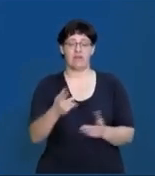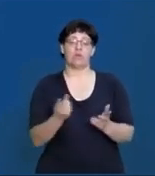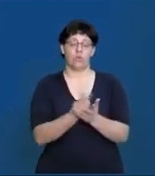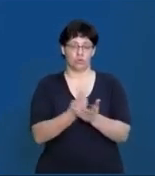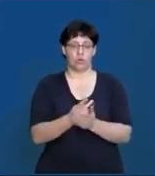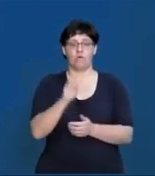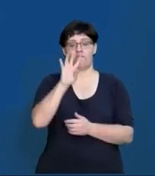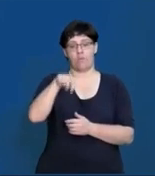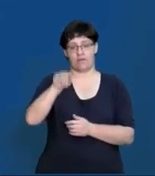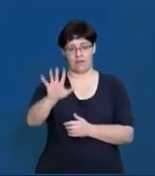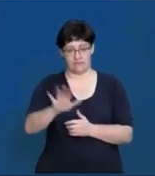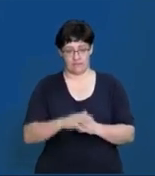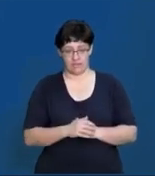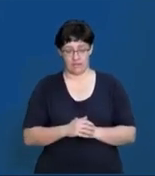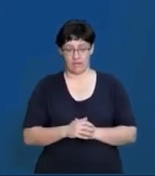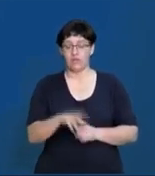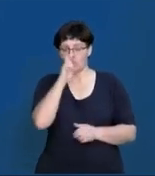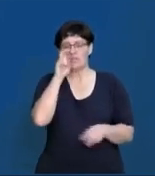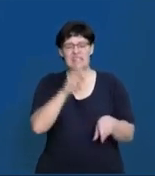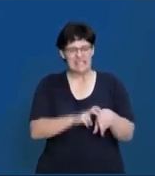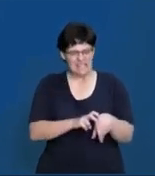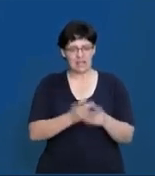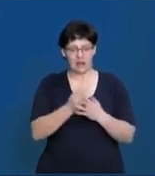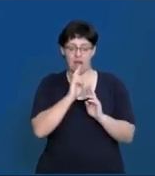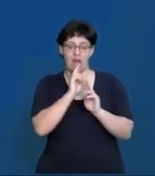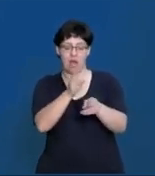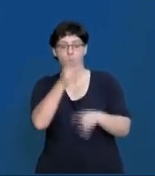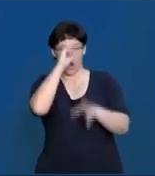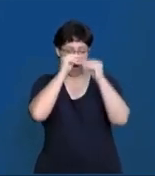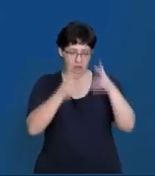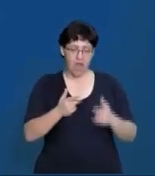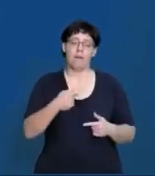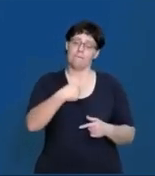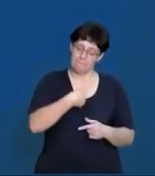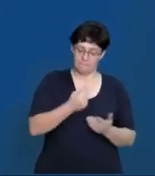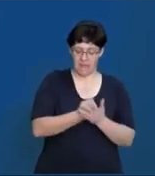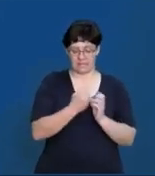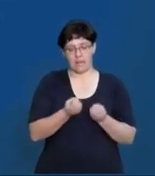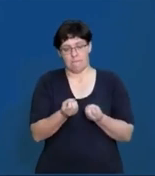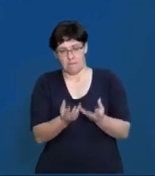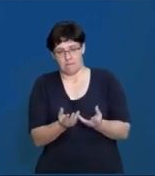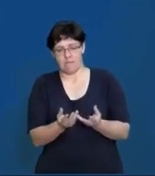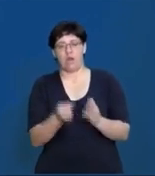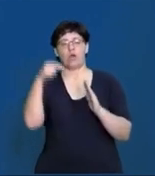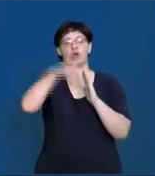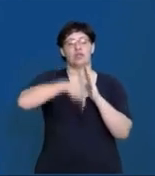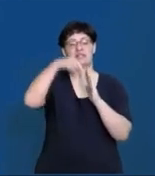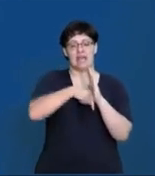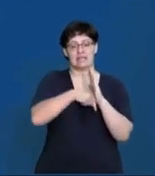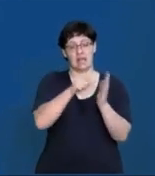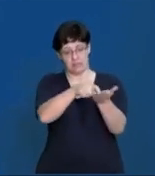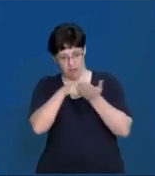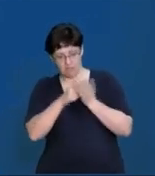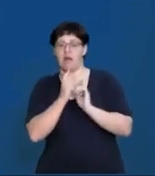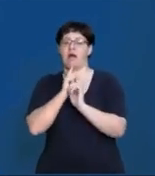looking at our 2.5, 3.5, and 4.5. You need, as a responder or as a learner or a